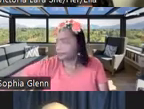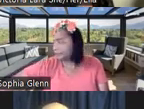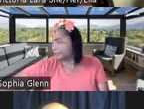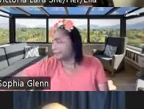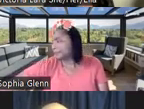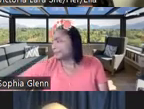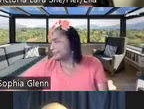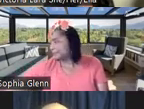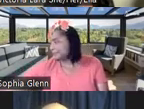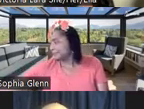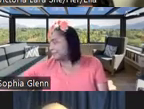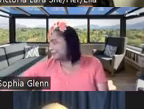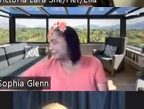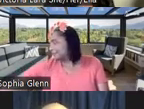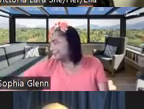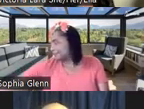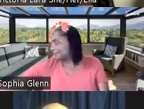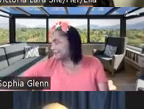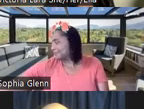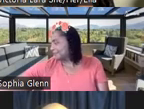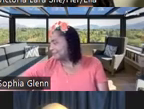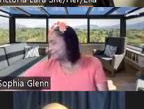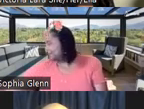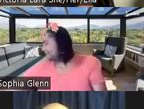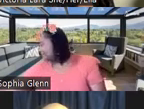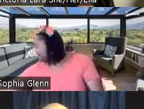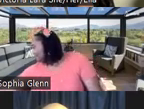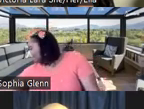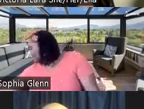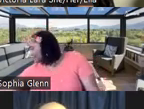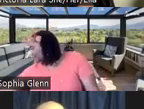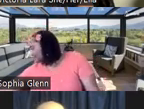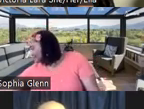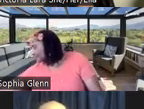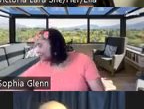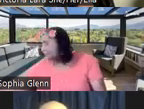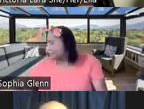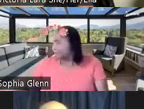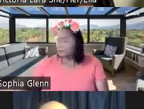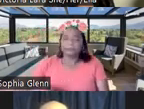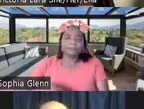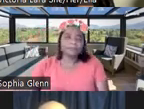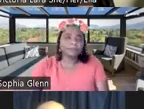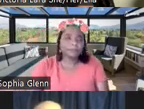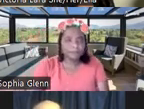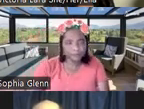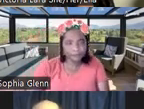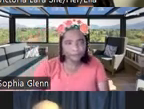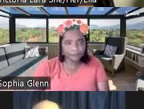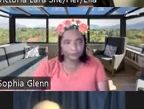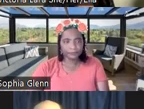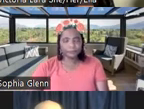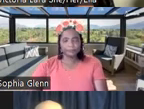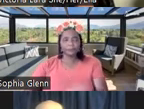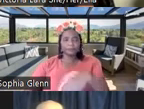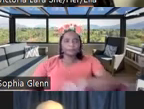Portland today is a community of many diverse Native people and who continue to live and work here.